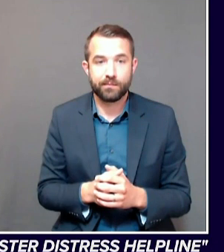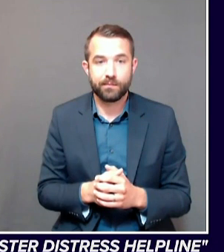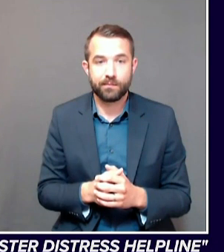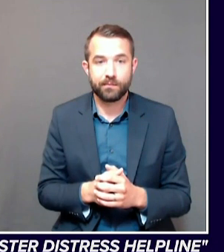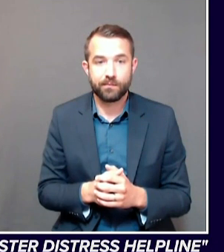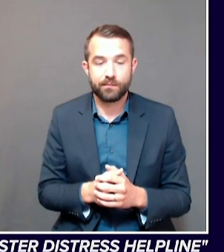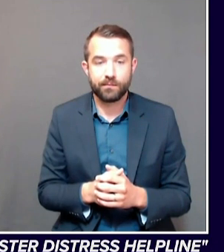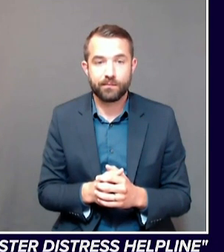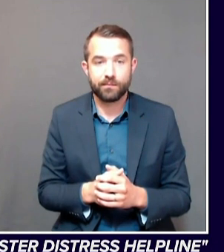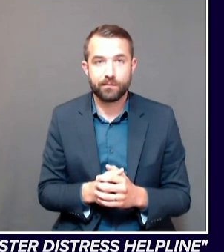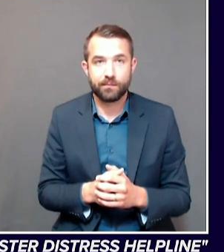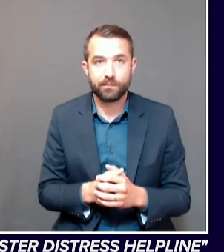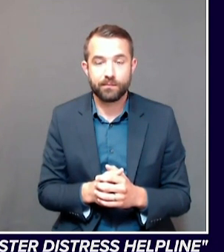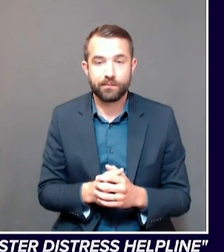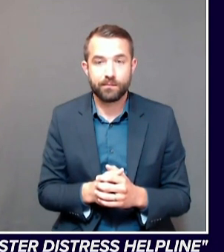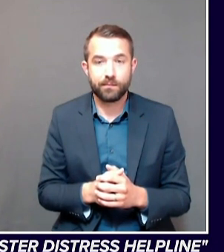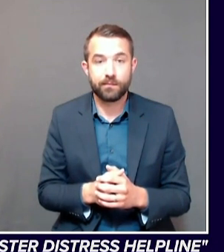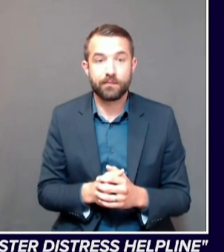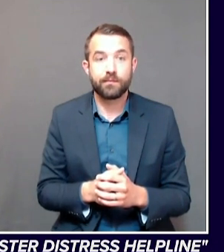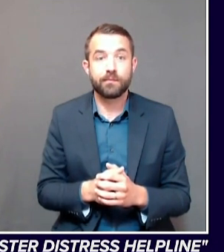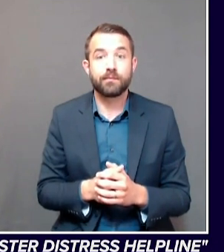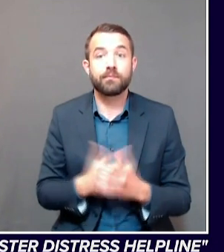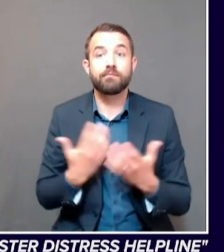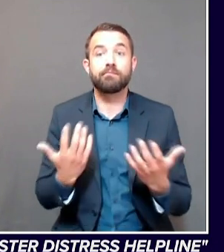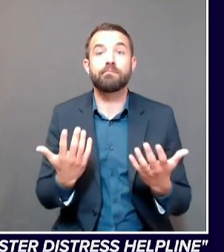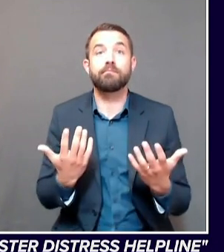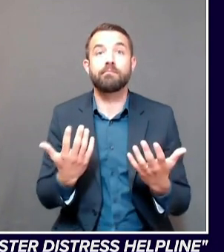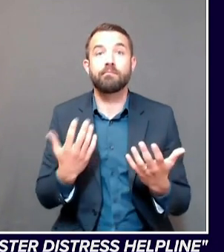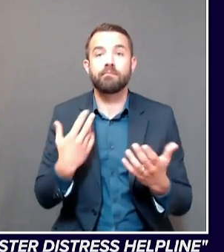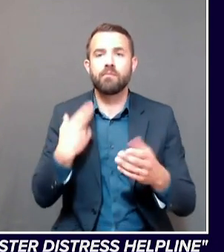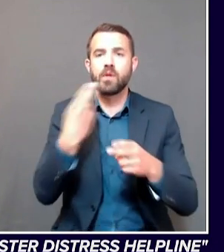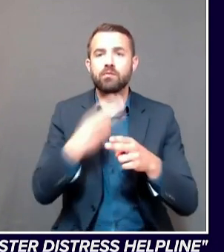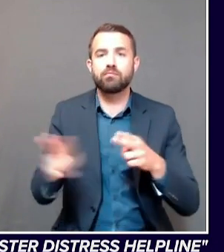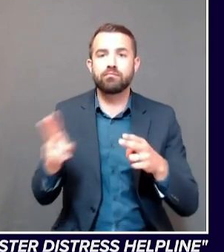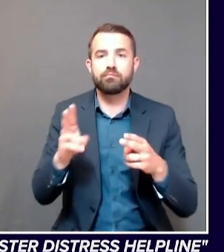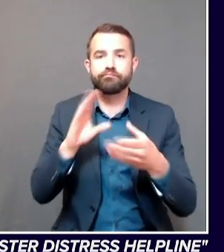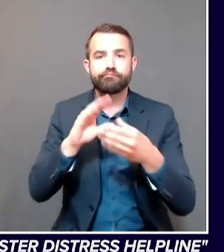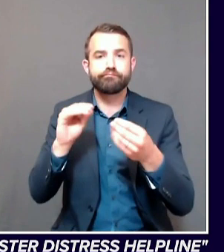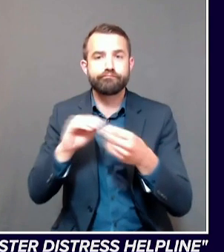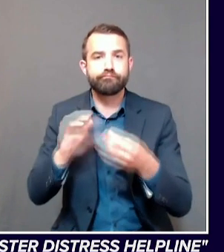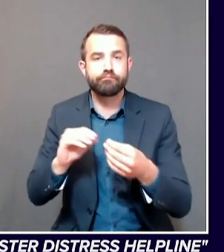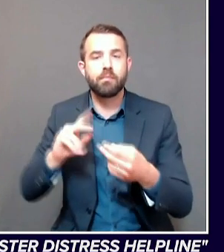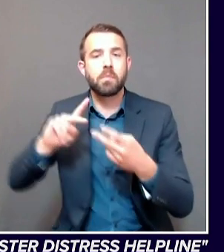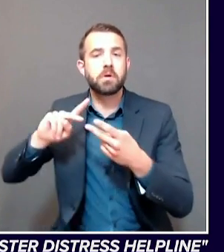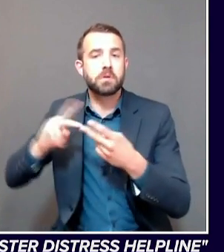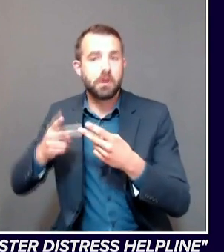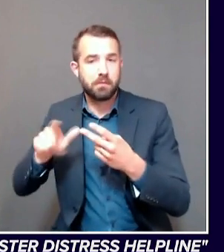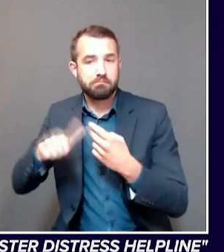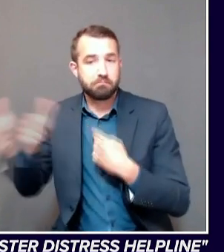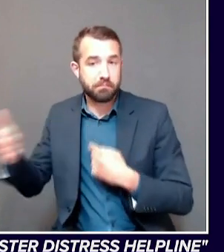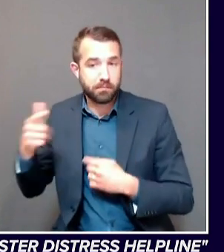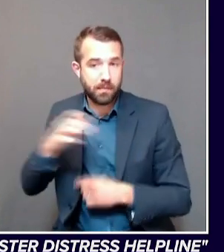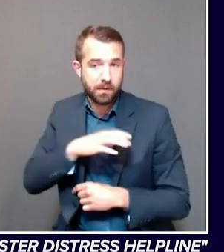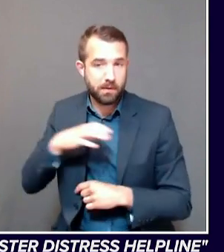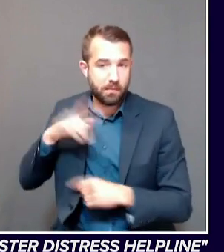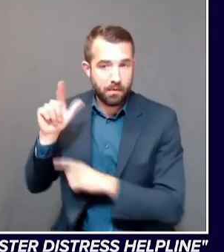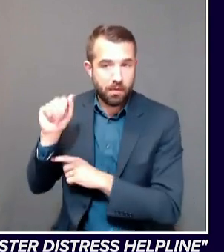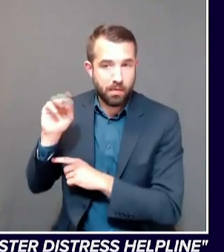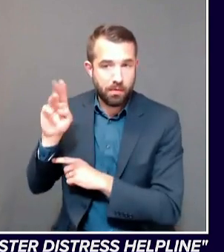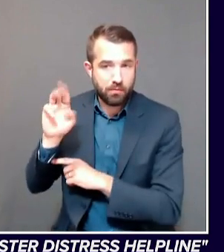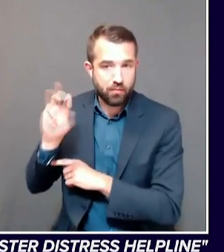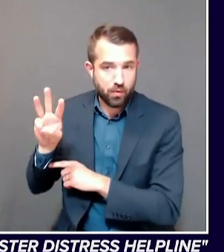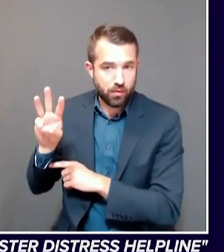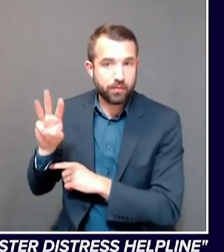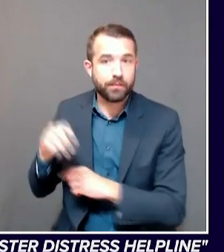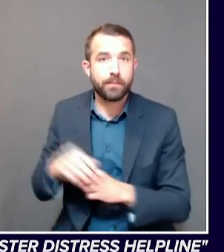I'd like to provide a couple of remarks on where things stand before I turn things over to Commissioner Lambrou for some announcements and discussion around the state of mental